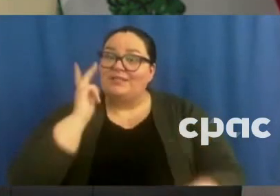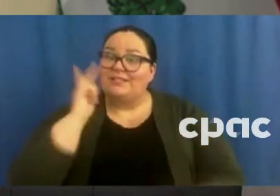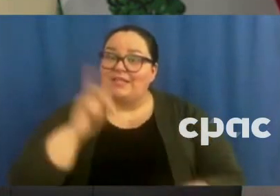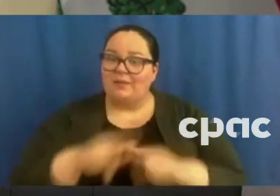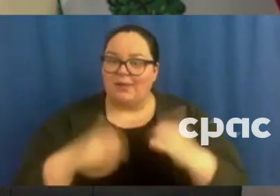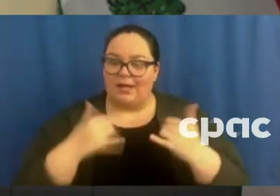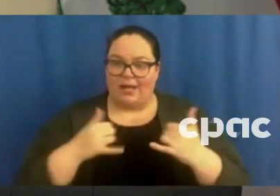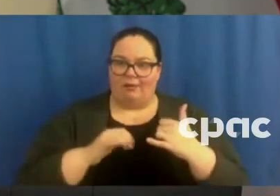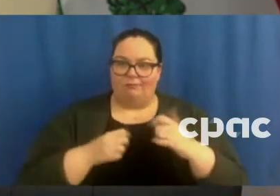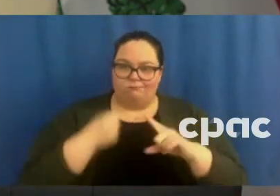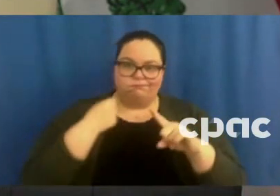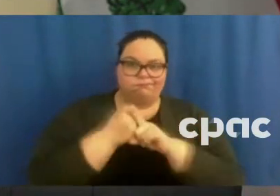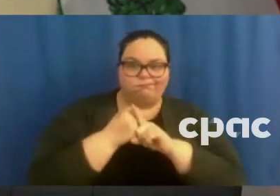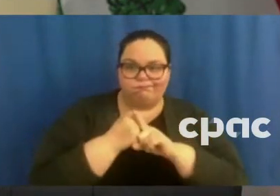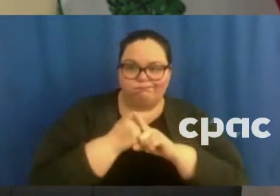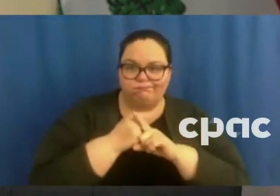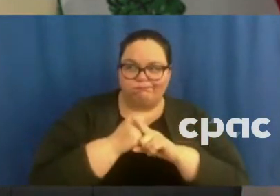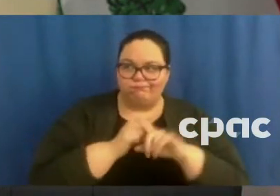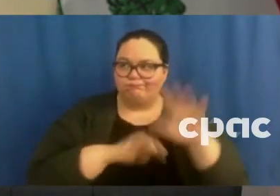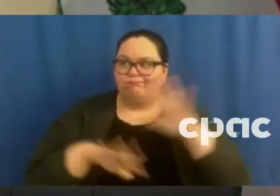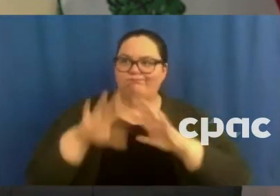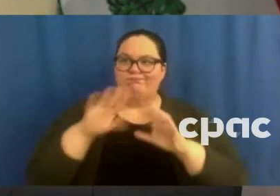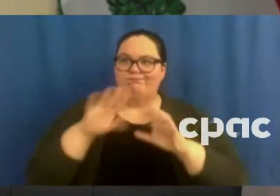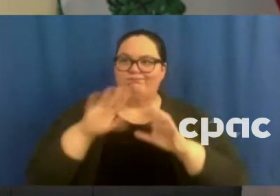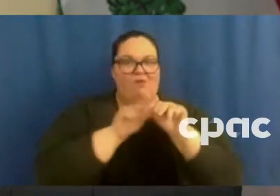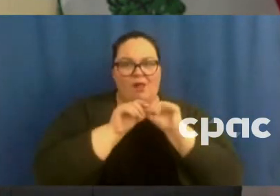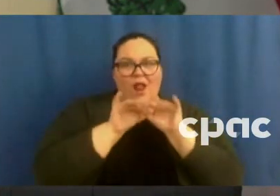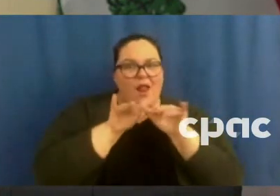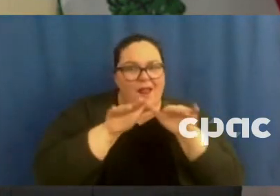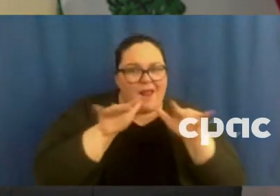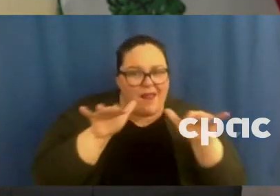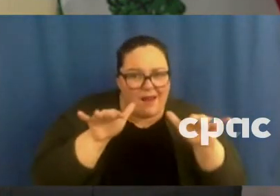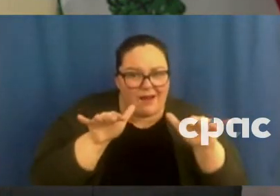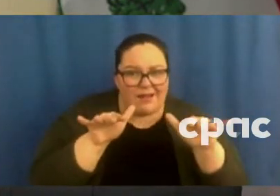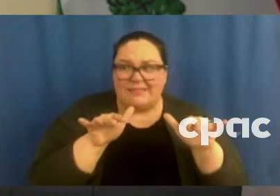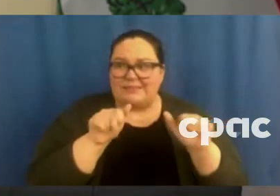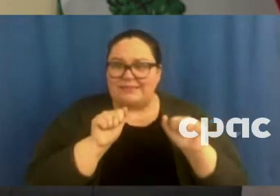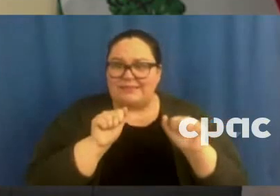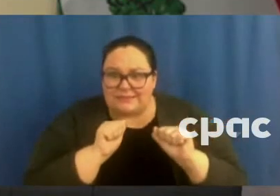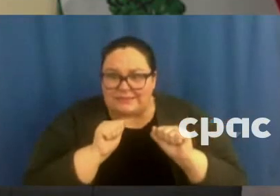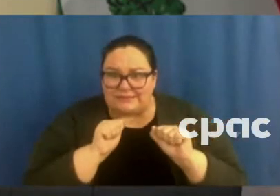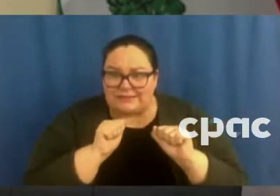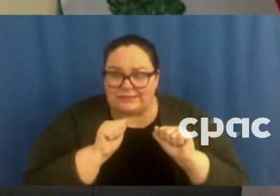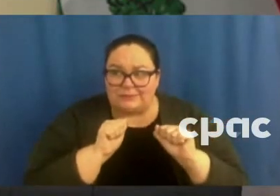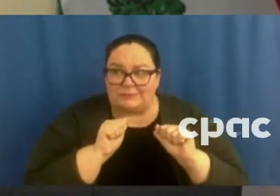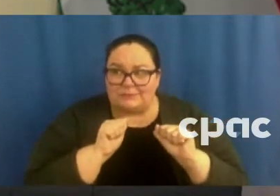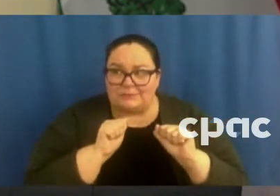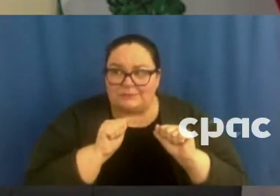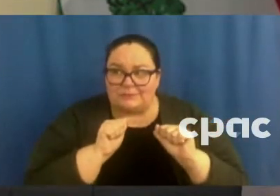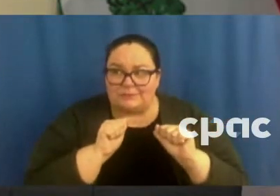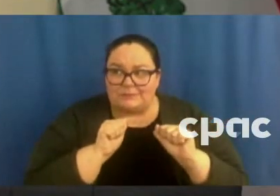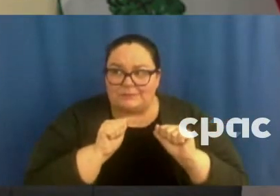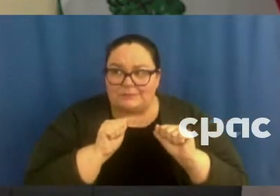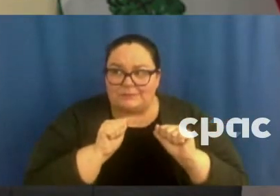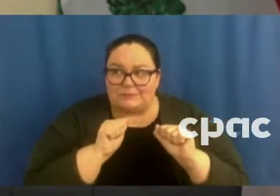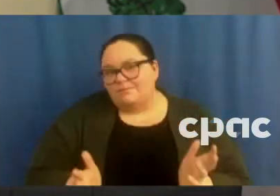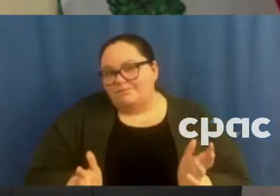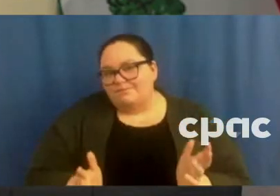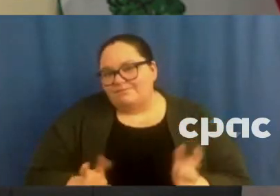tangled spider's web of COVID that it won't really let us firmly out of its grip. So that's a